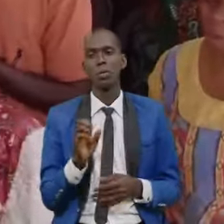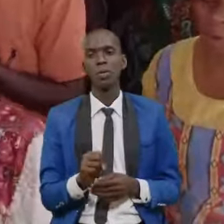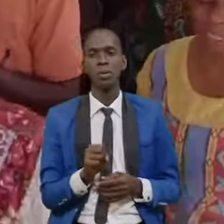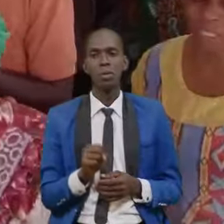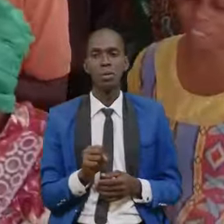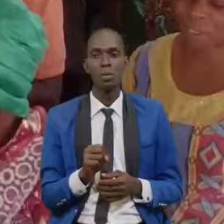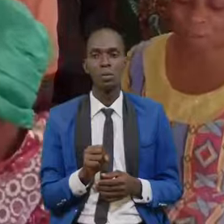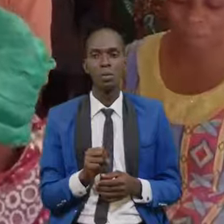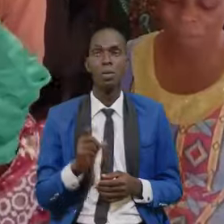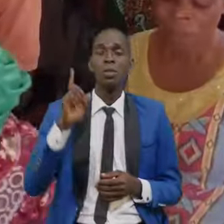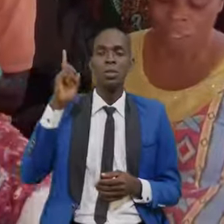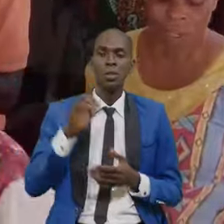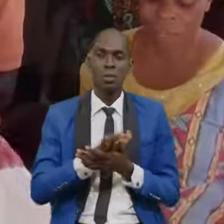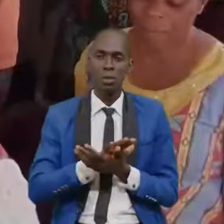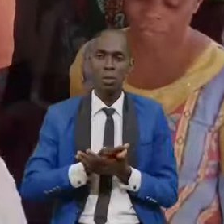He cleanses.